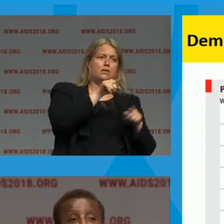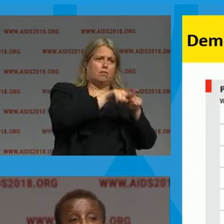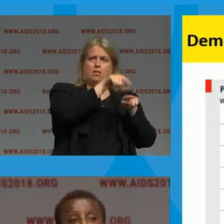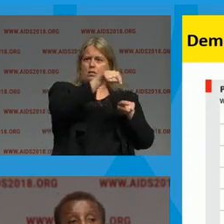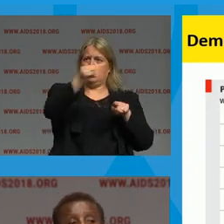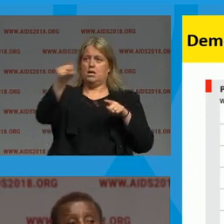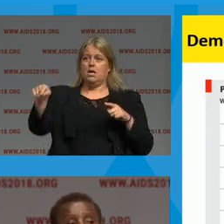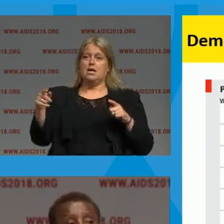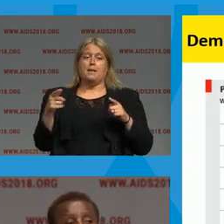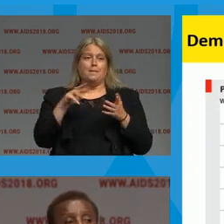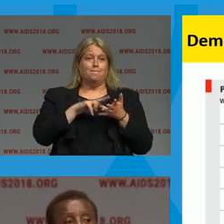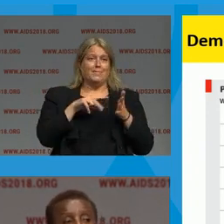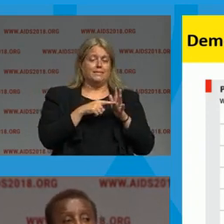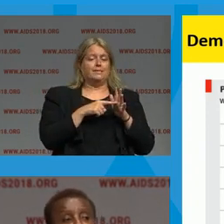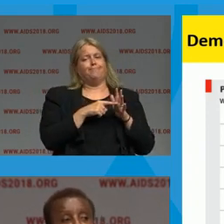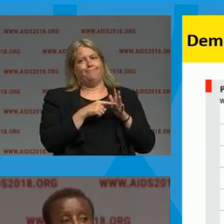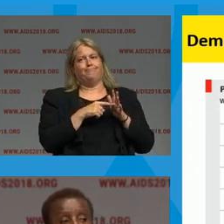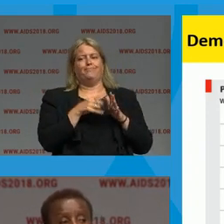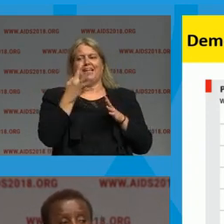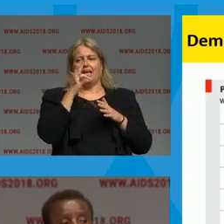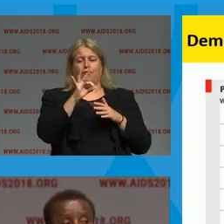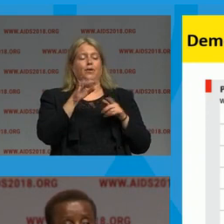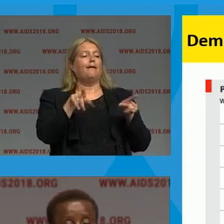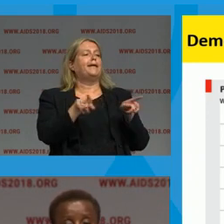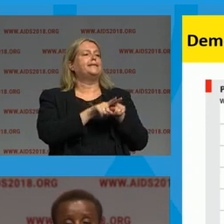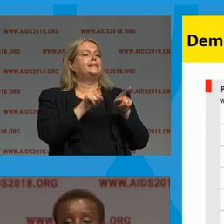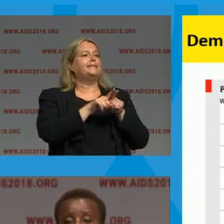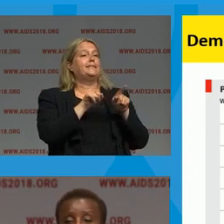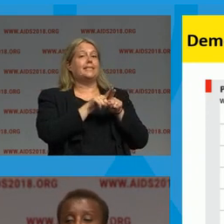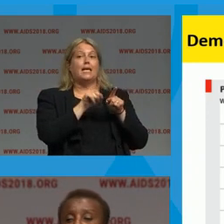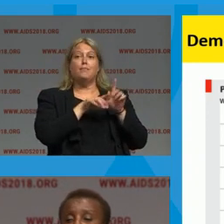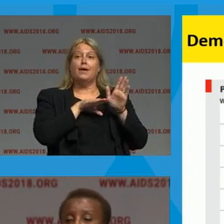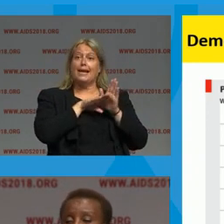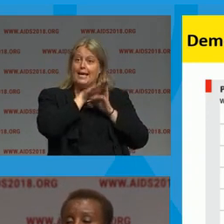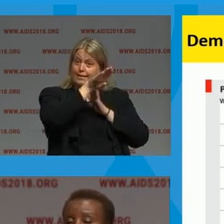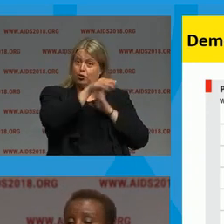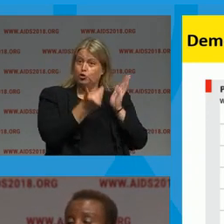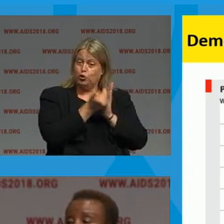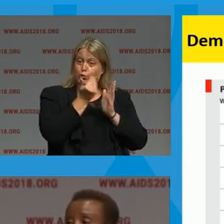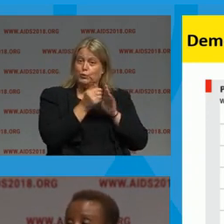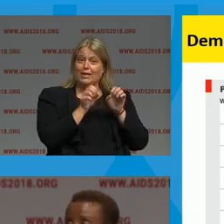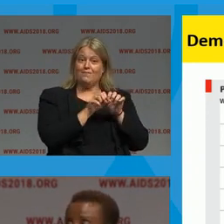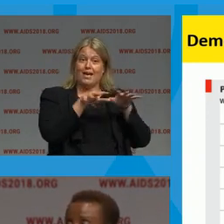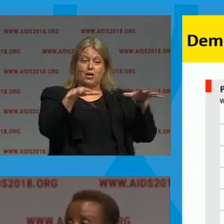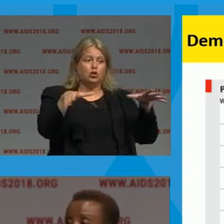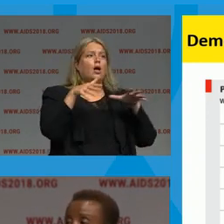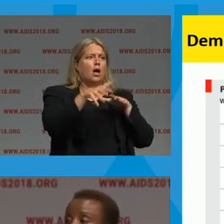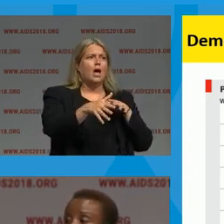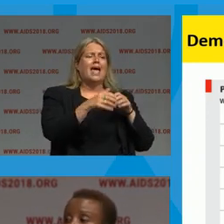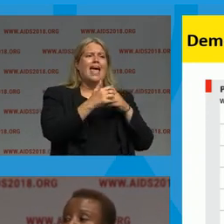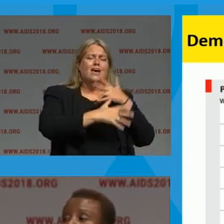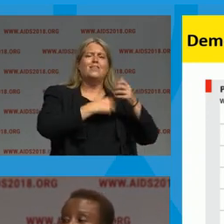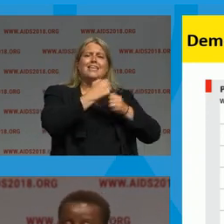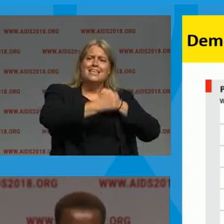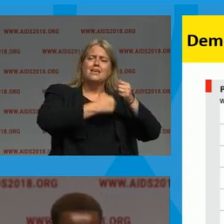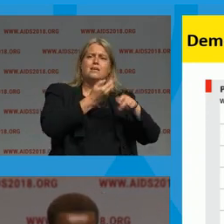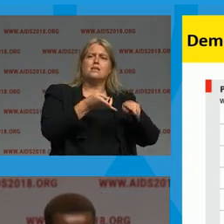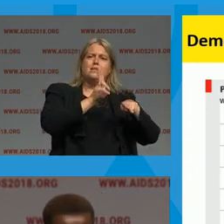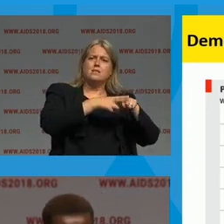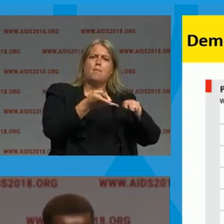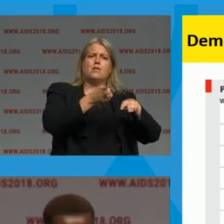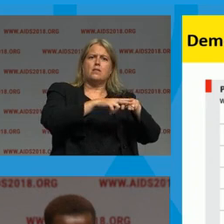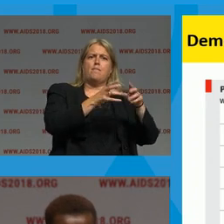will continue, if we just keep the same rates of new infections, we will double the numbers every year, just by the number of